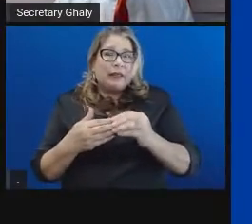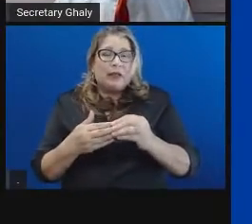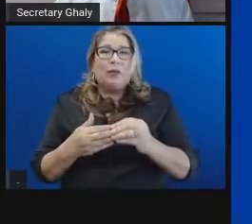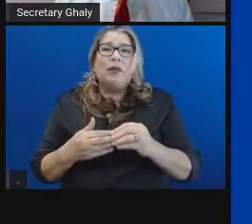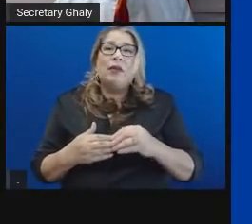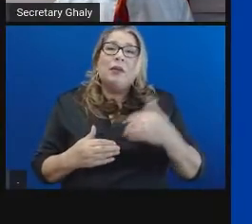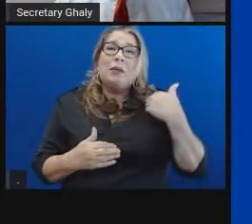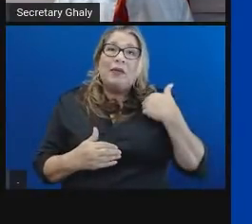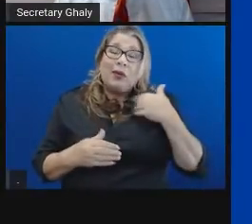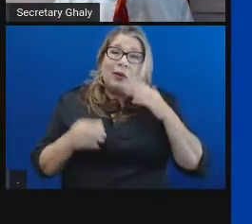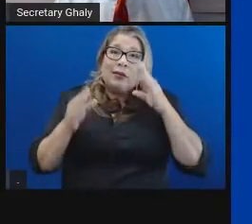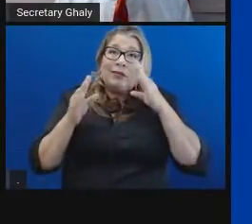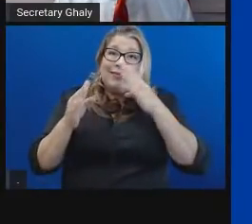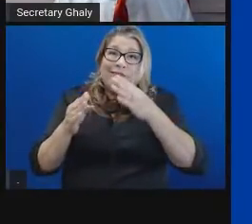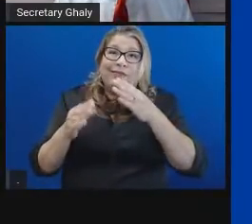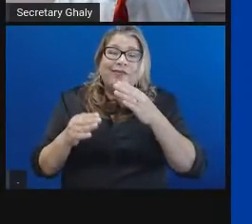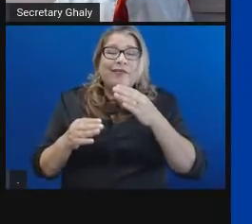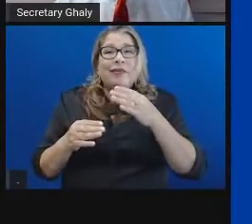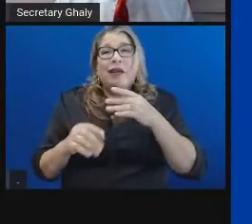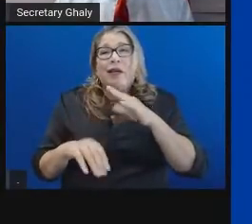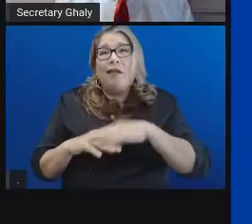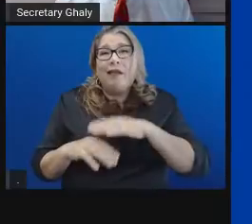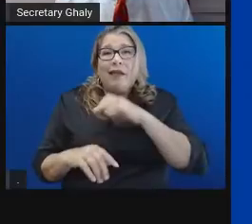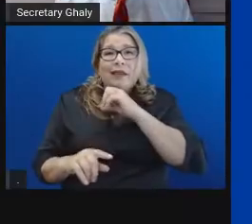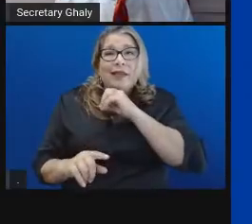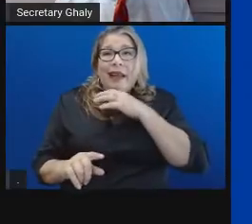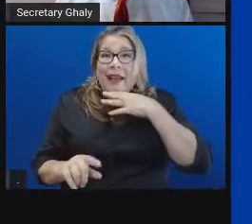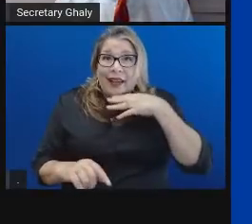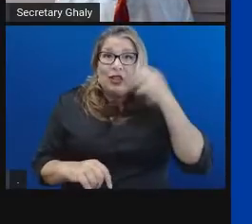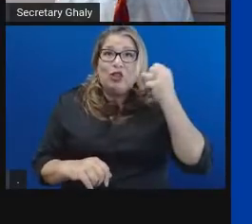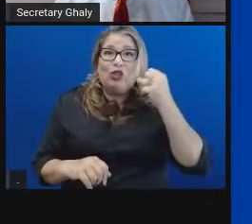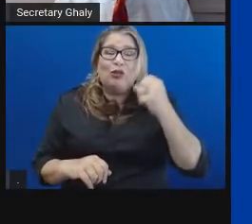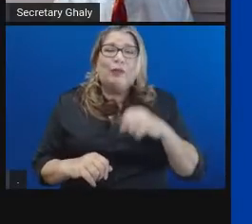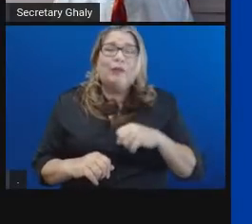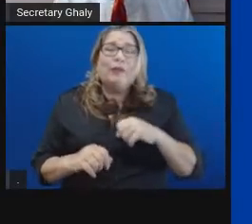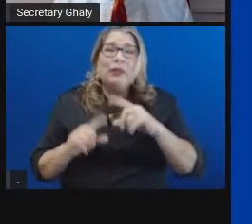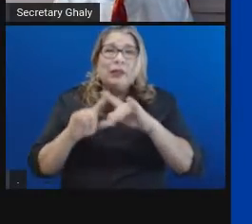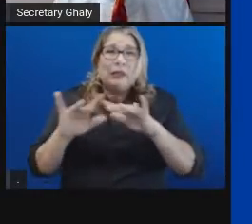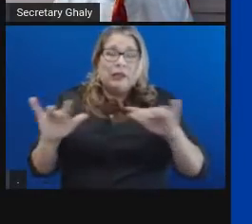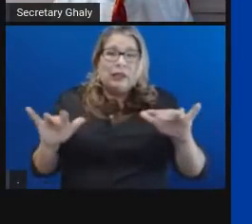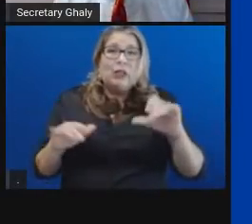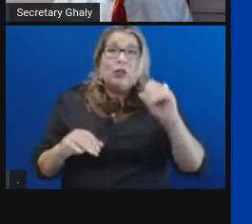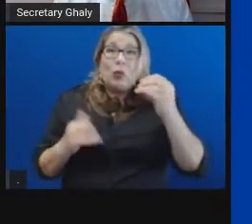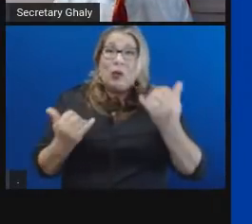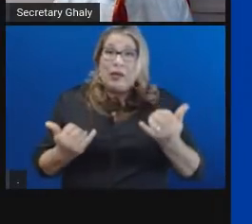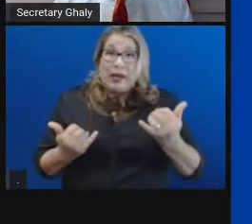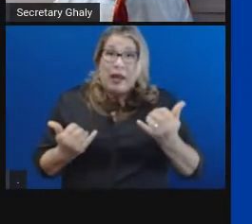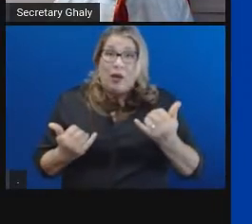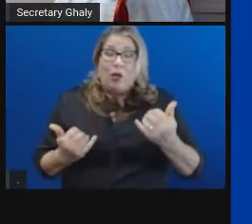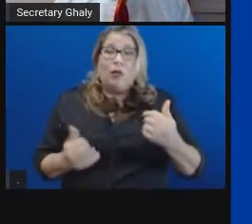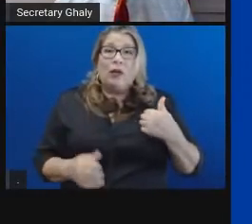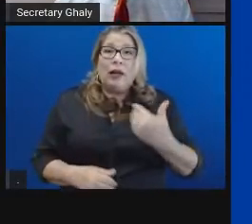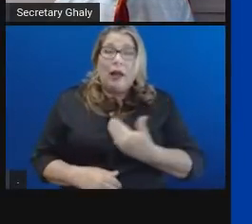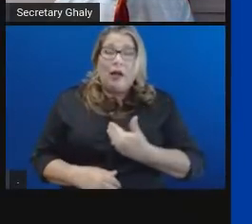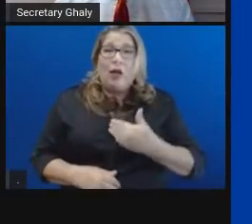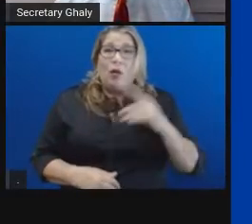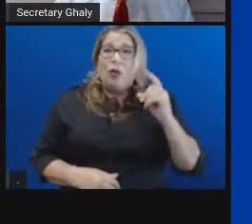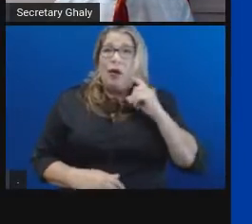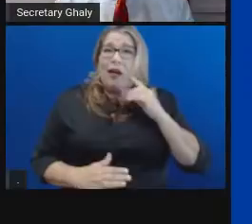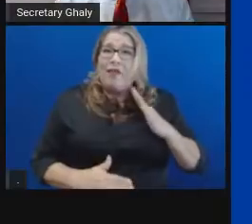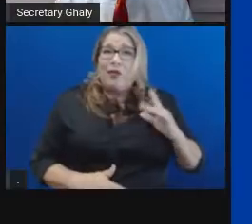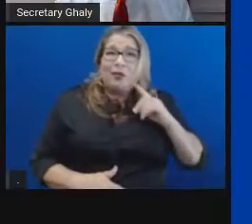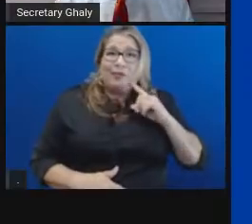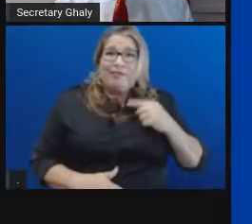higher likelihood of bad disease. The governor has immediately directed us to bring together our drafting guidelines work group,